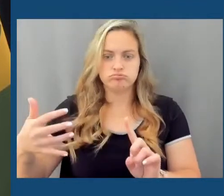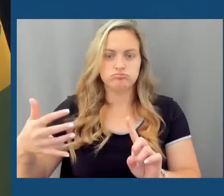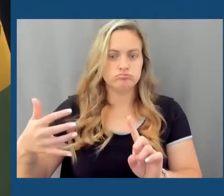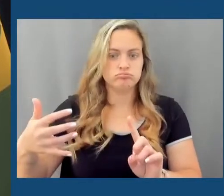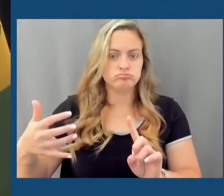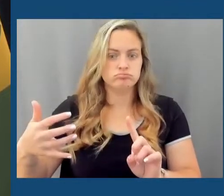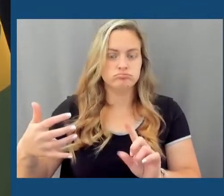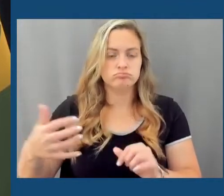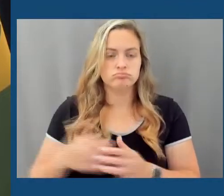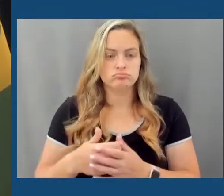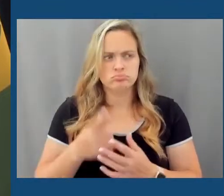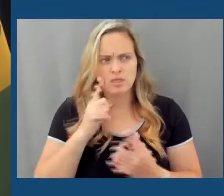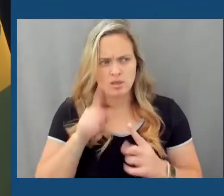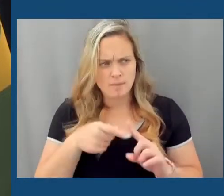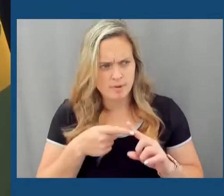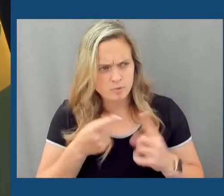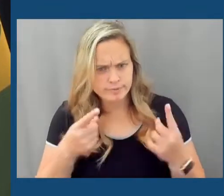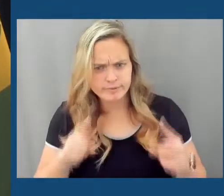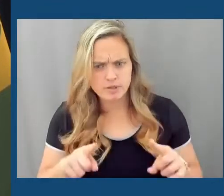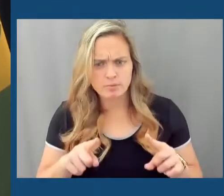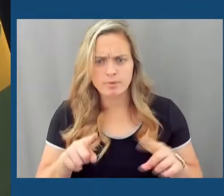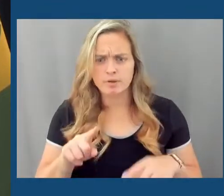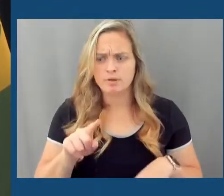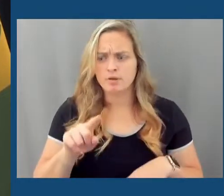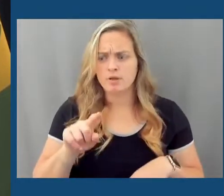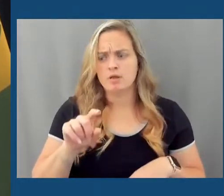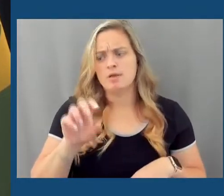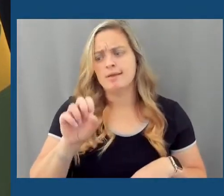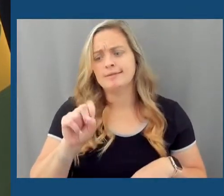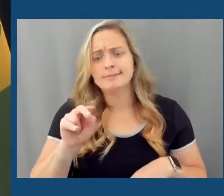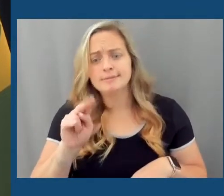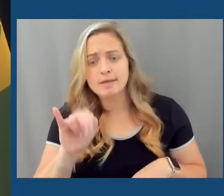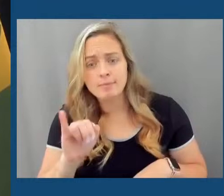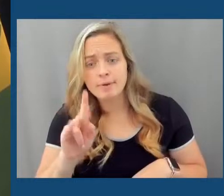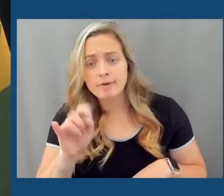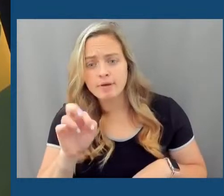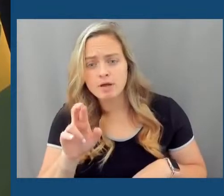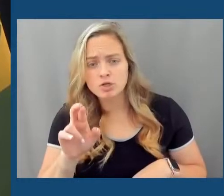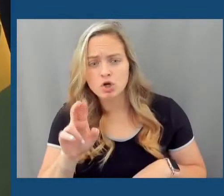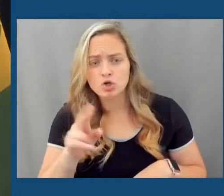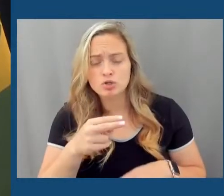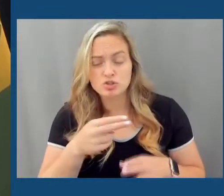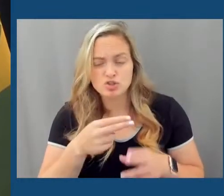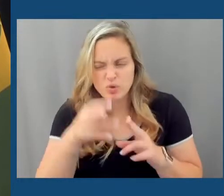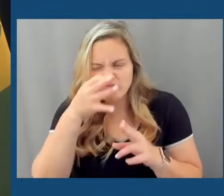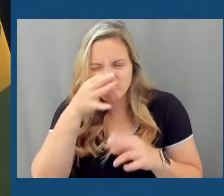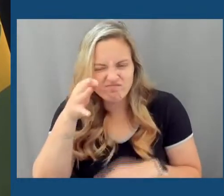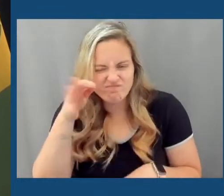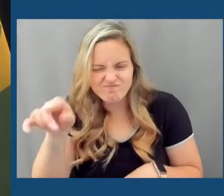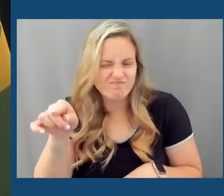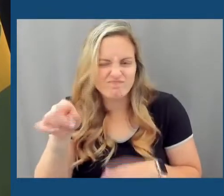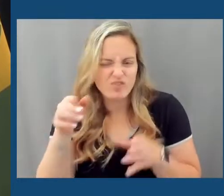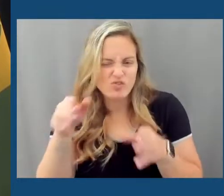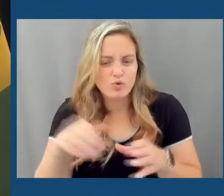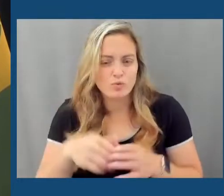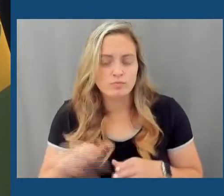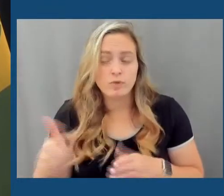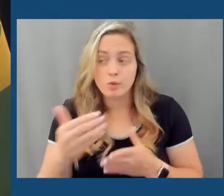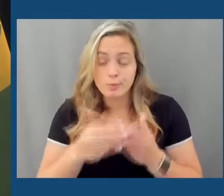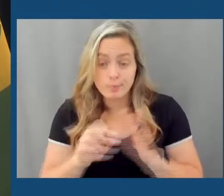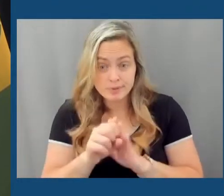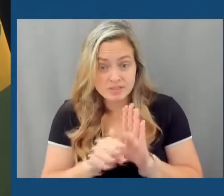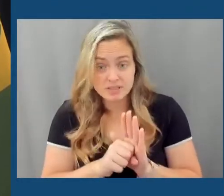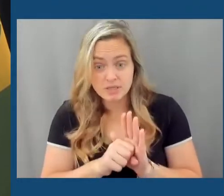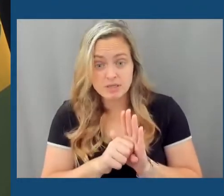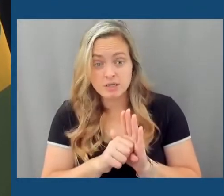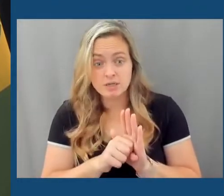Think about what's happening with semiconductors, just a short jump down the road. Other parts of our state,